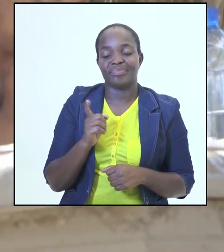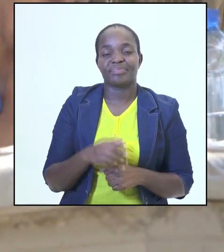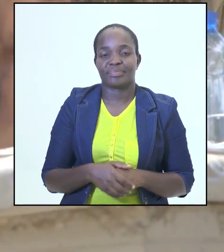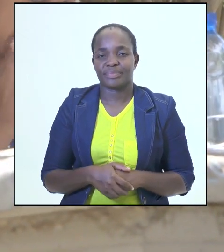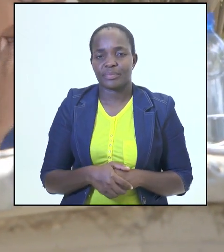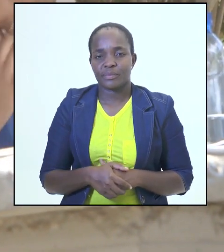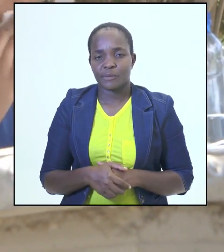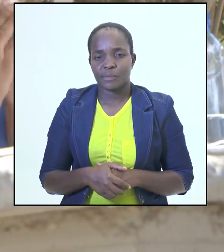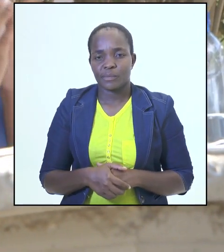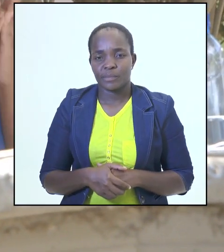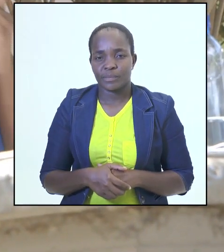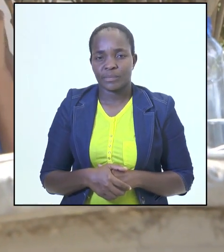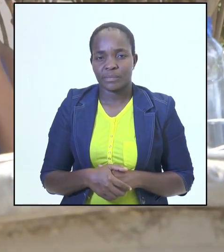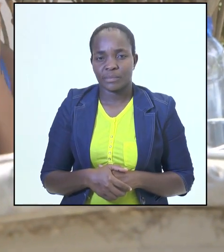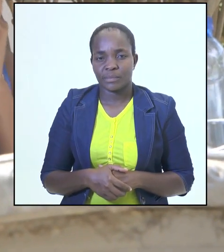Horrible plants.